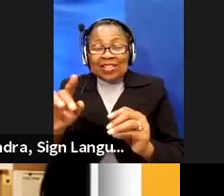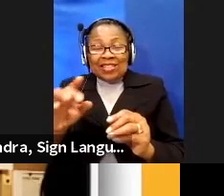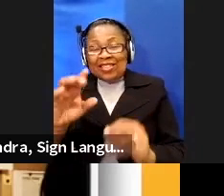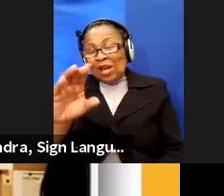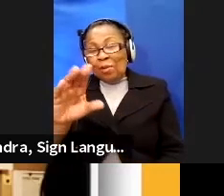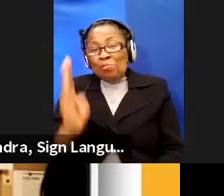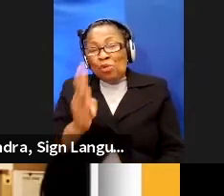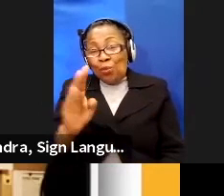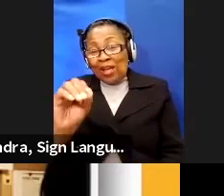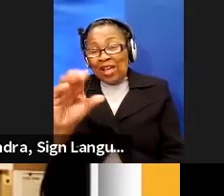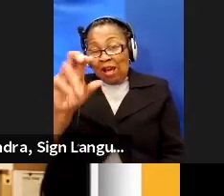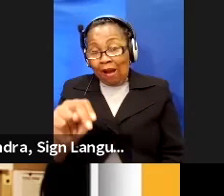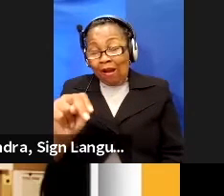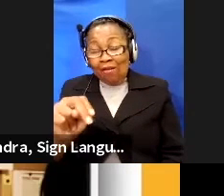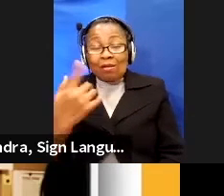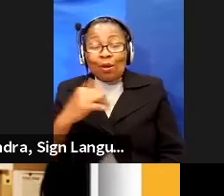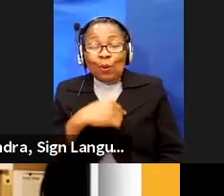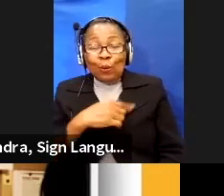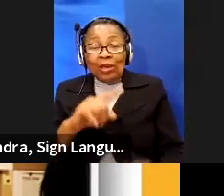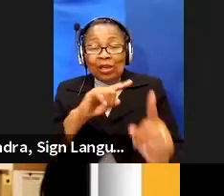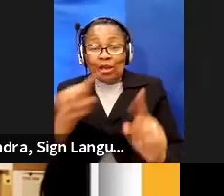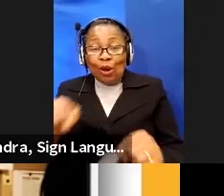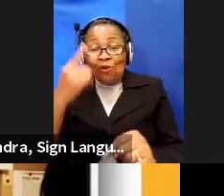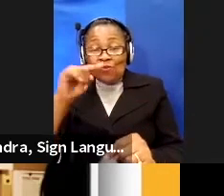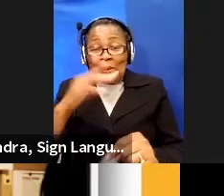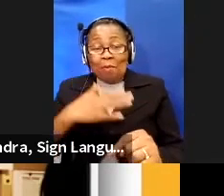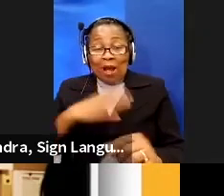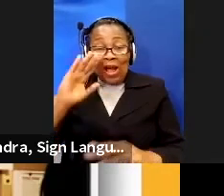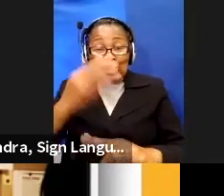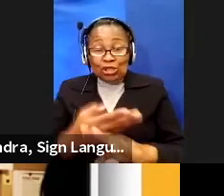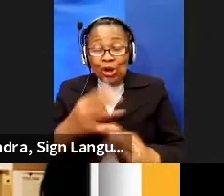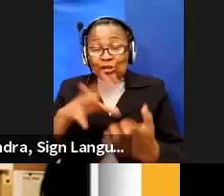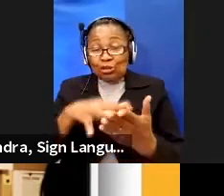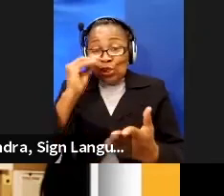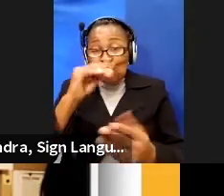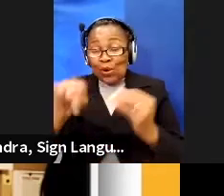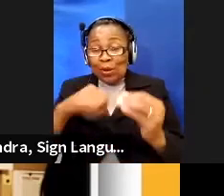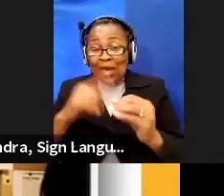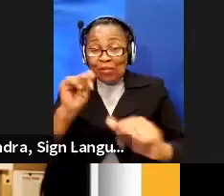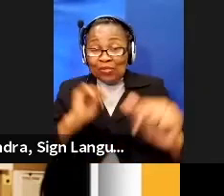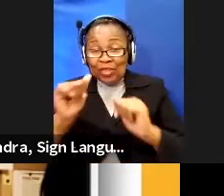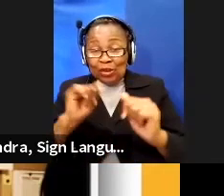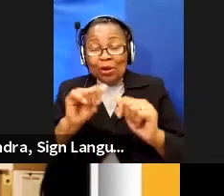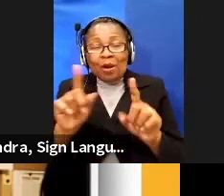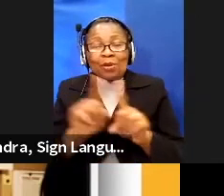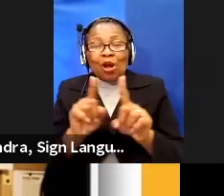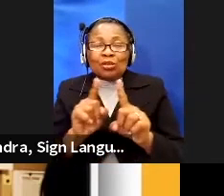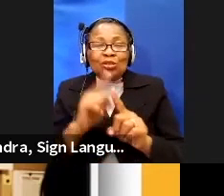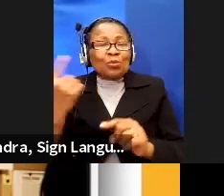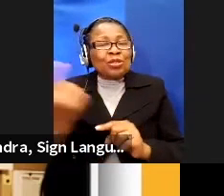conference, we go for my daughter to learn about theater, but there was always also an